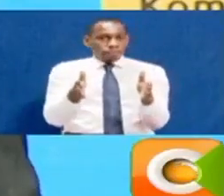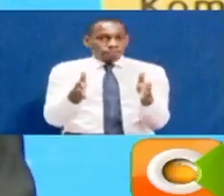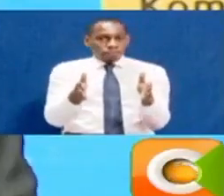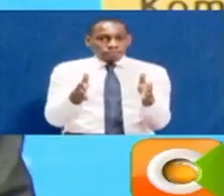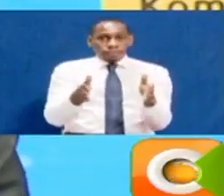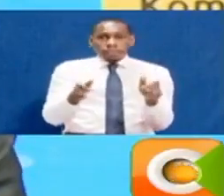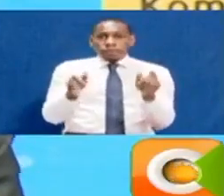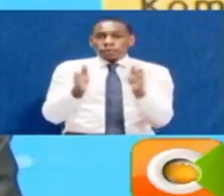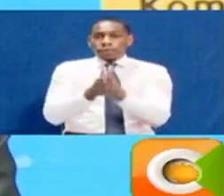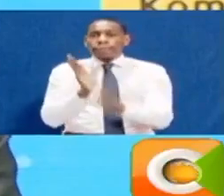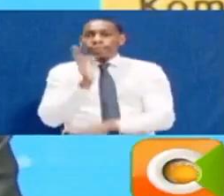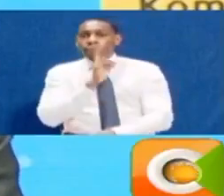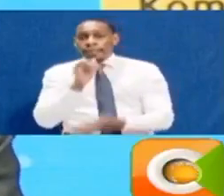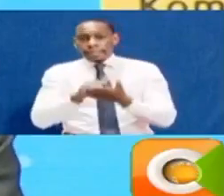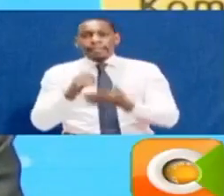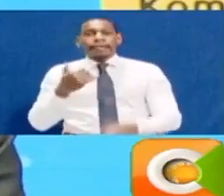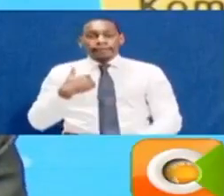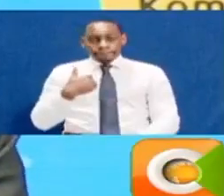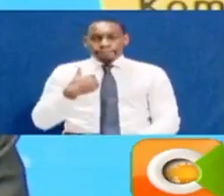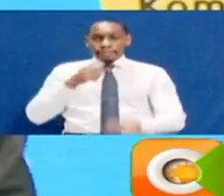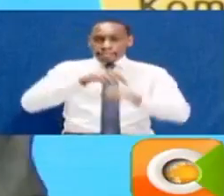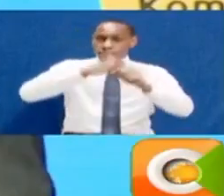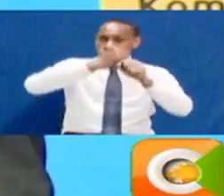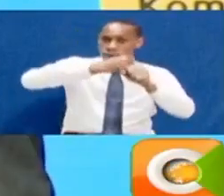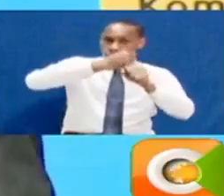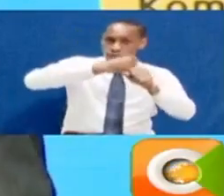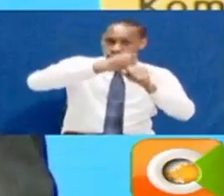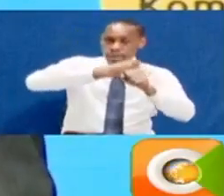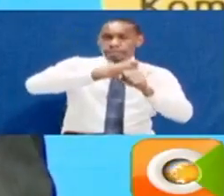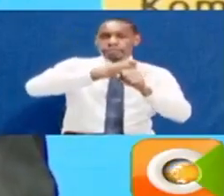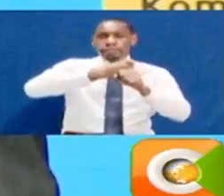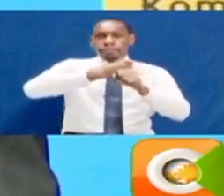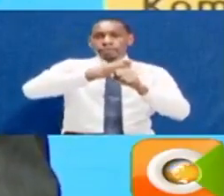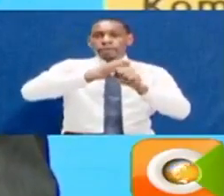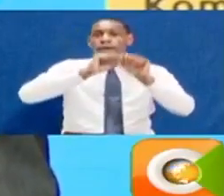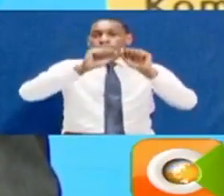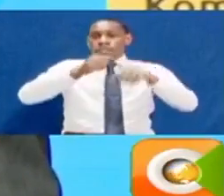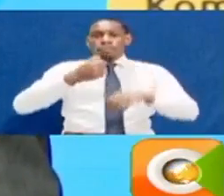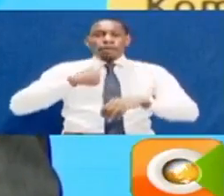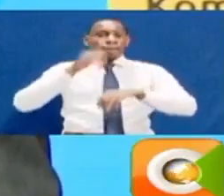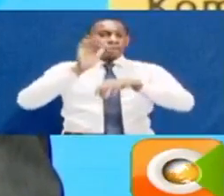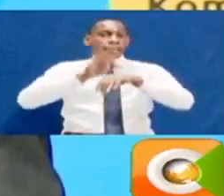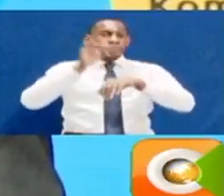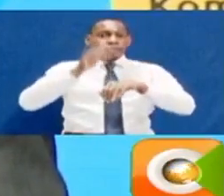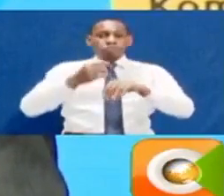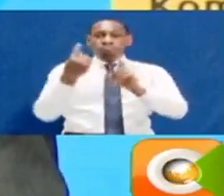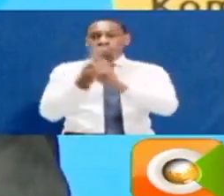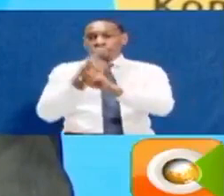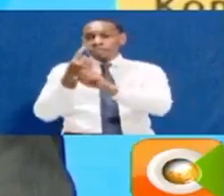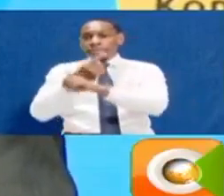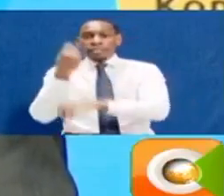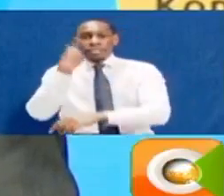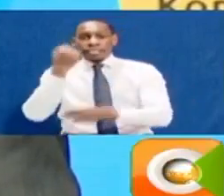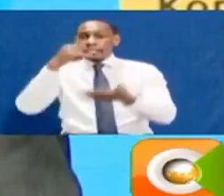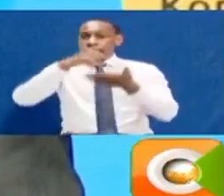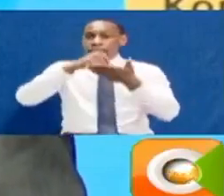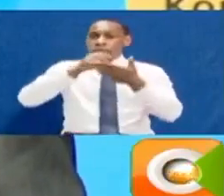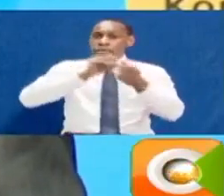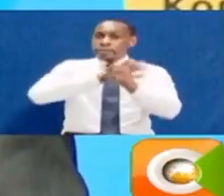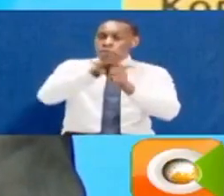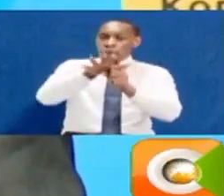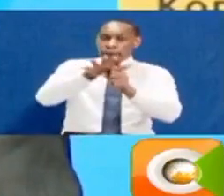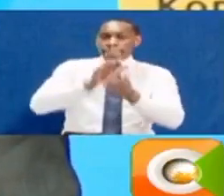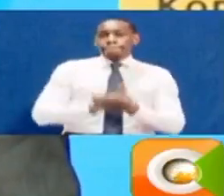and the risk they stand being in front line of contracting various infections, including